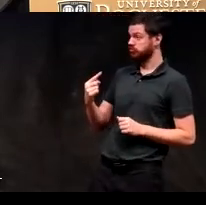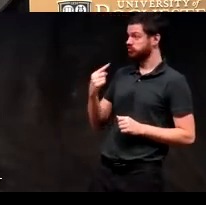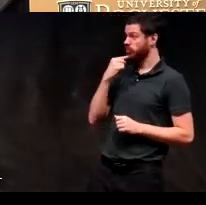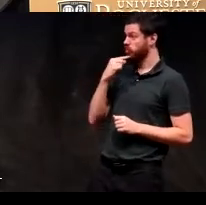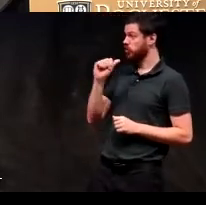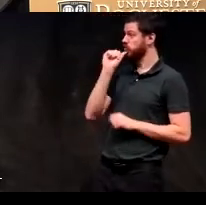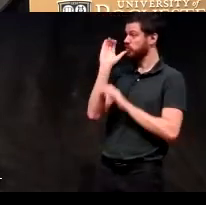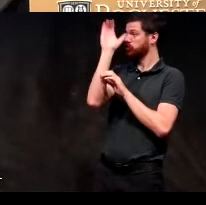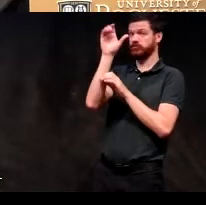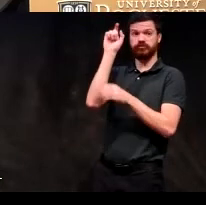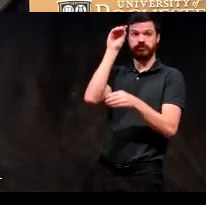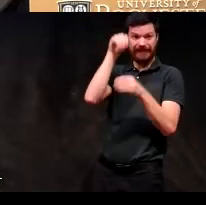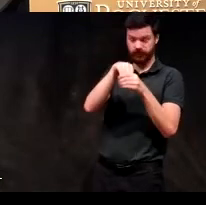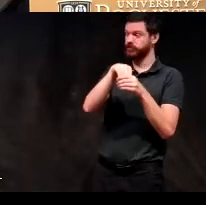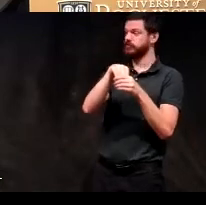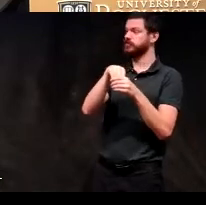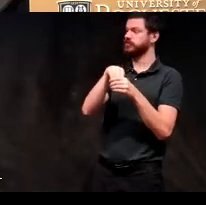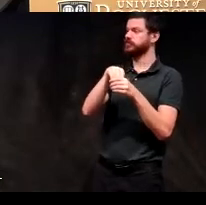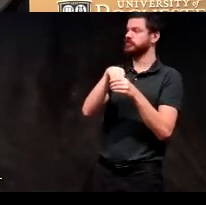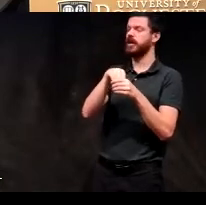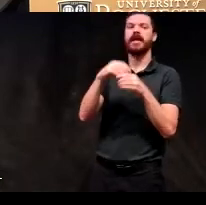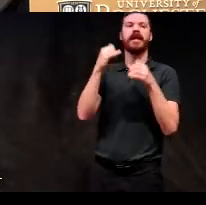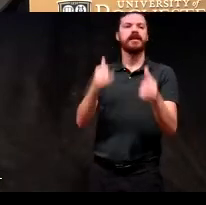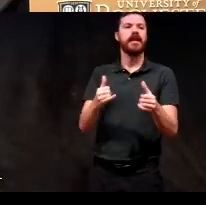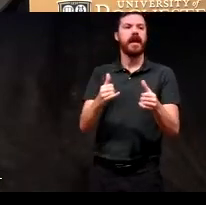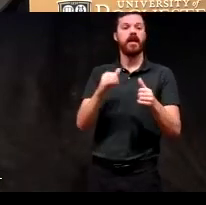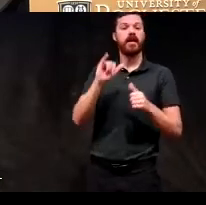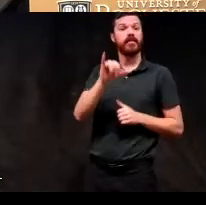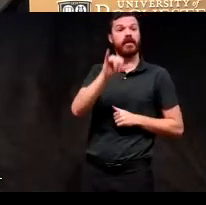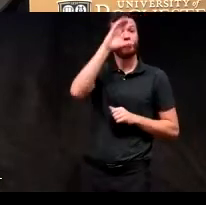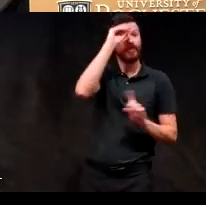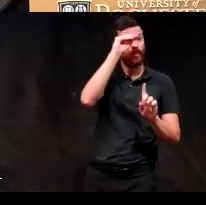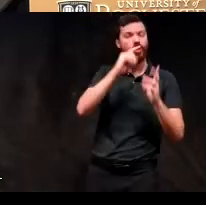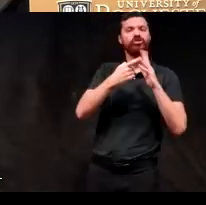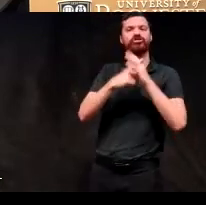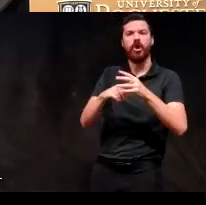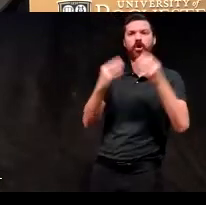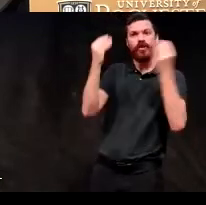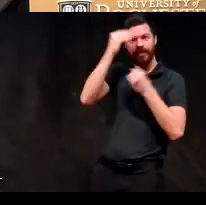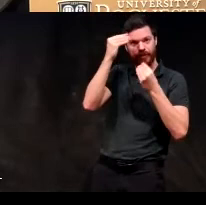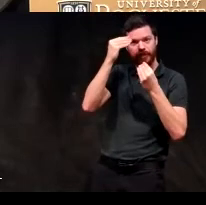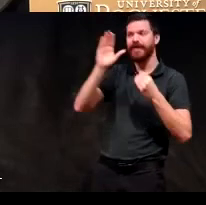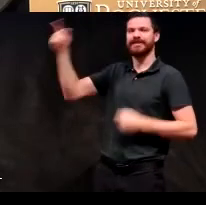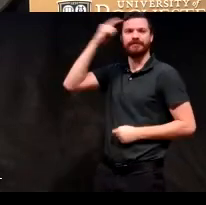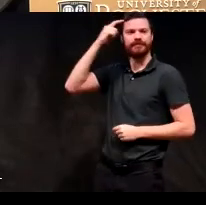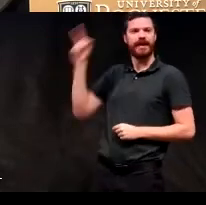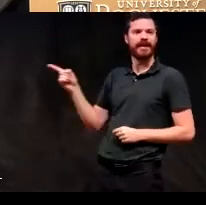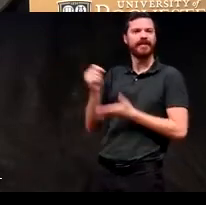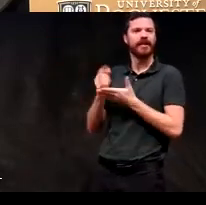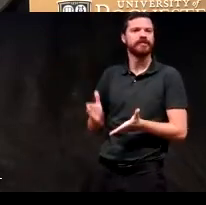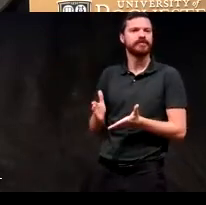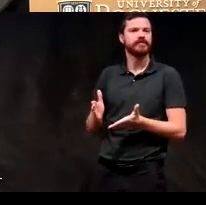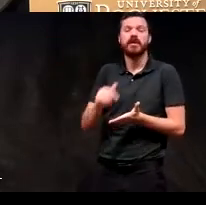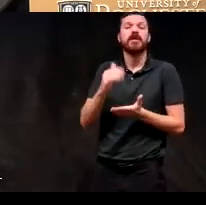basket? And he begins to keep her mind in his mind. And this is a huge shift from a child who didn't even recognize the